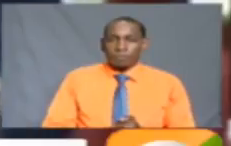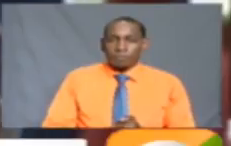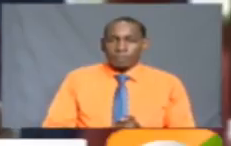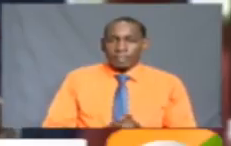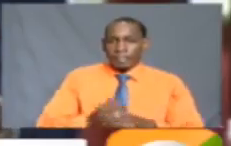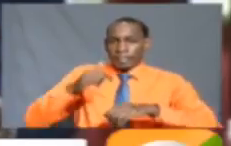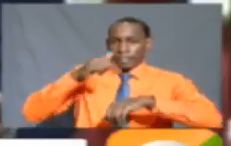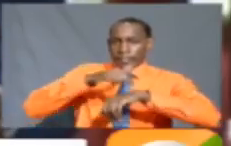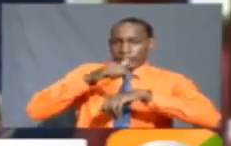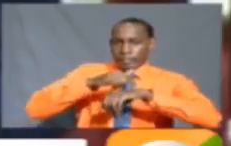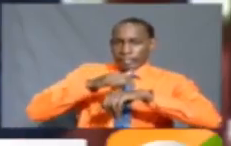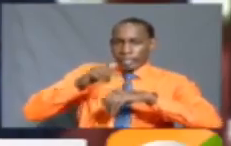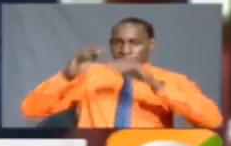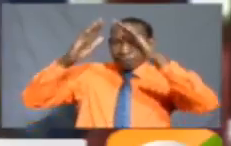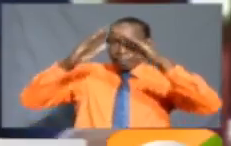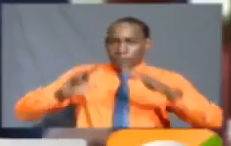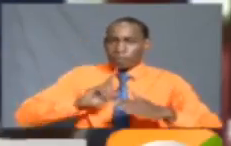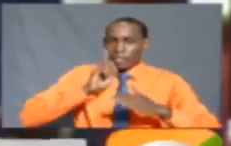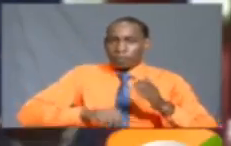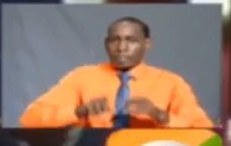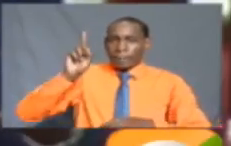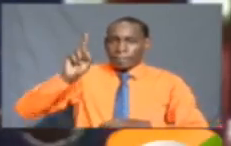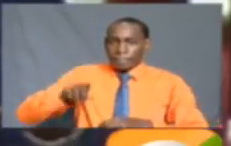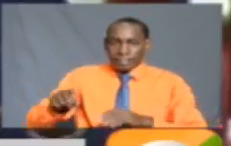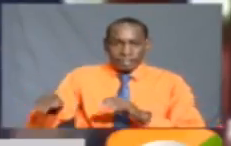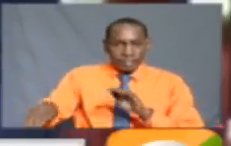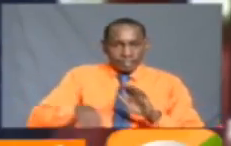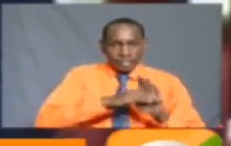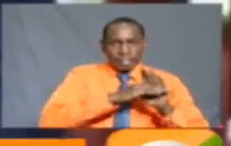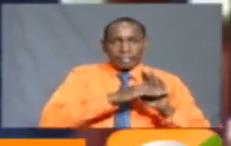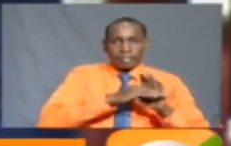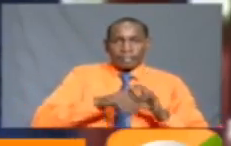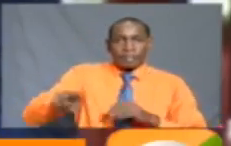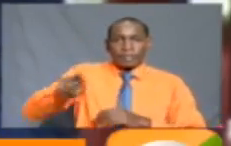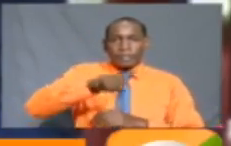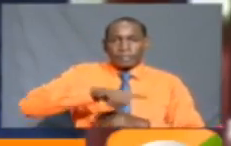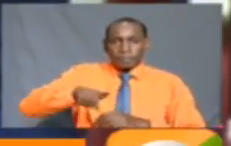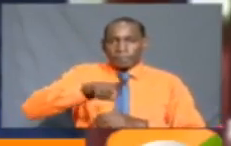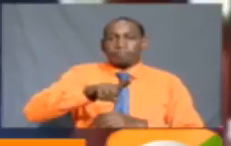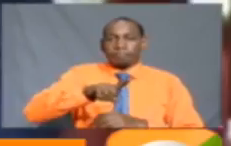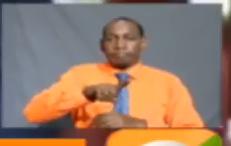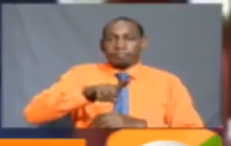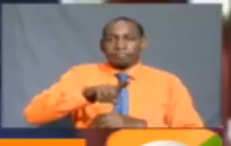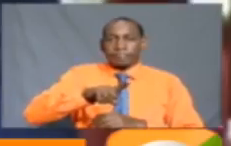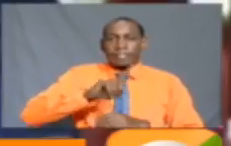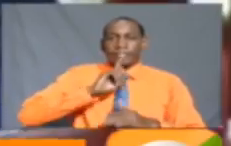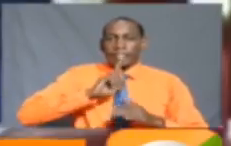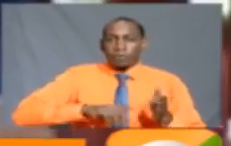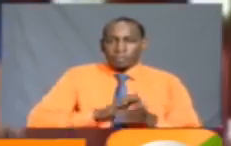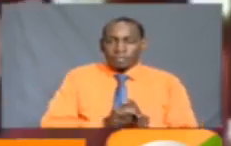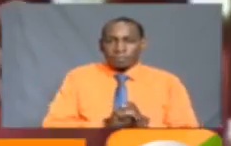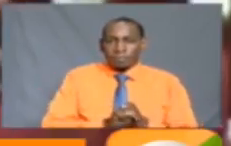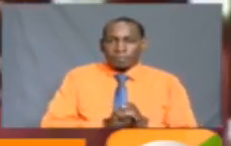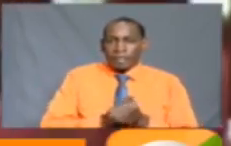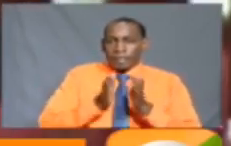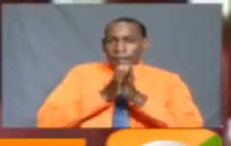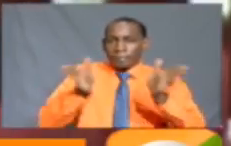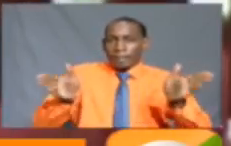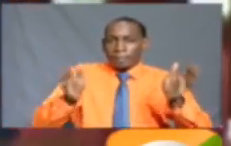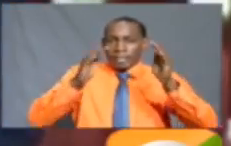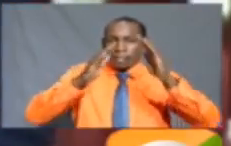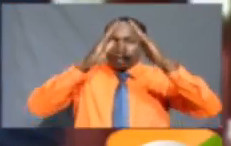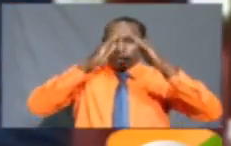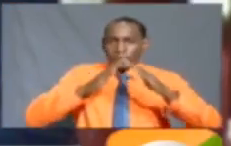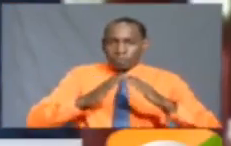When this House says they must vacate, and we adopt it. So will the Public House Committee